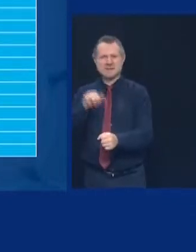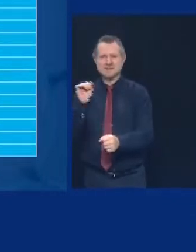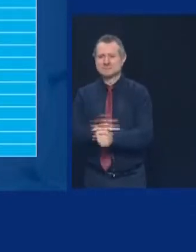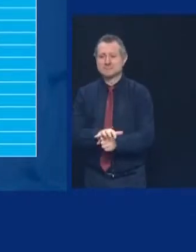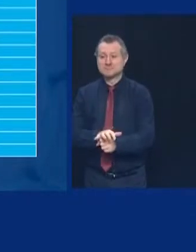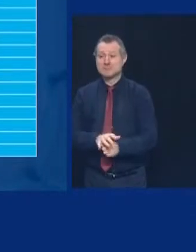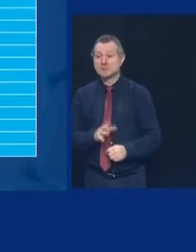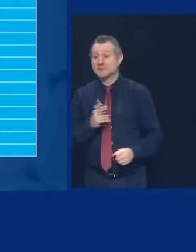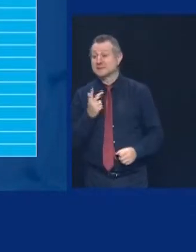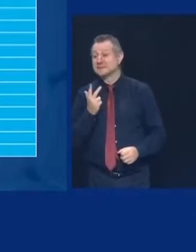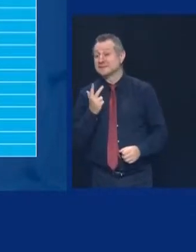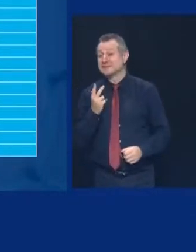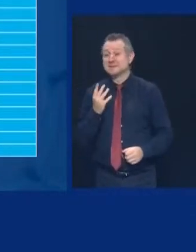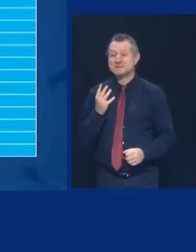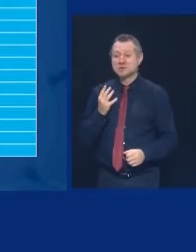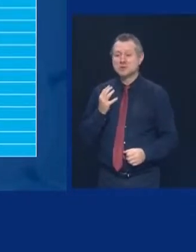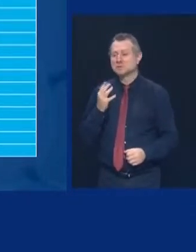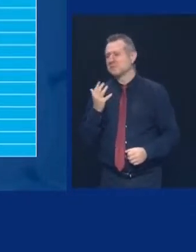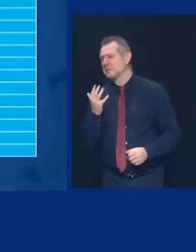3.5%